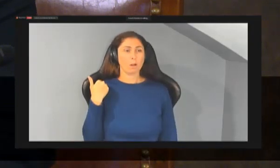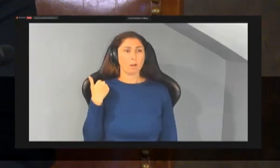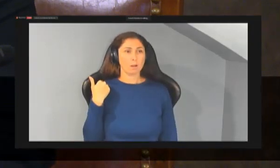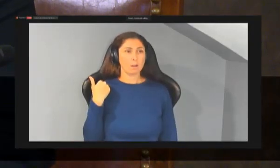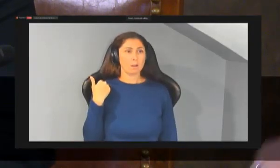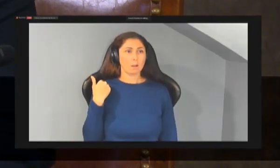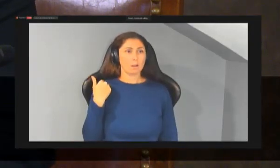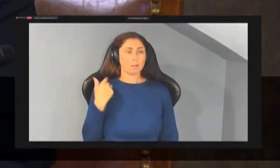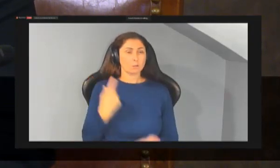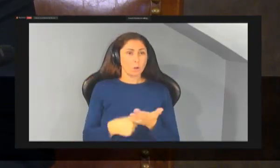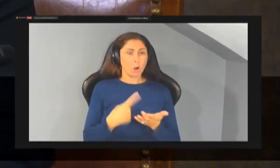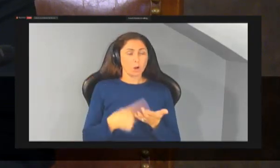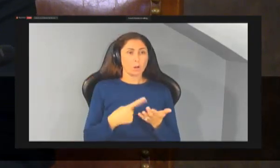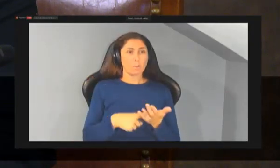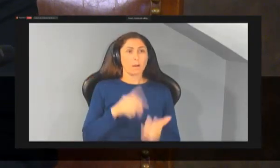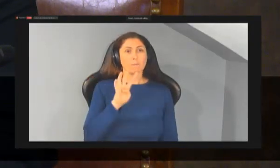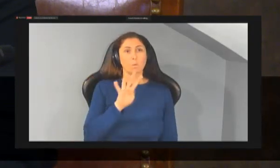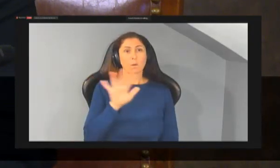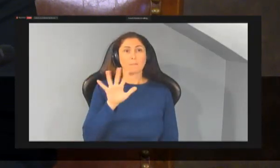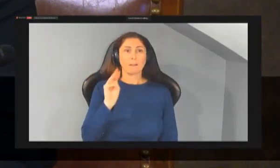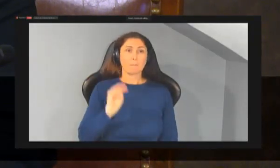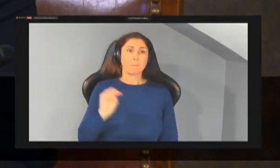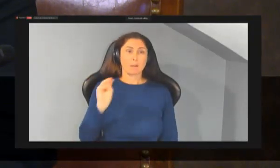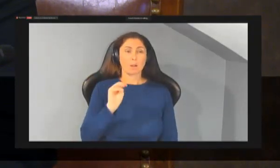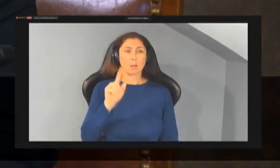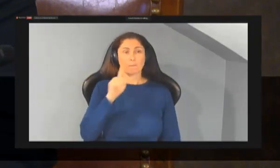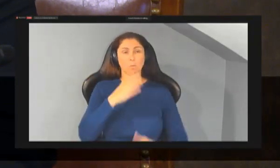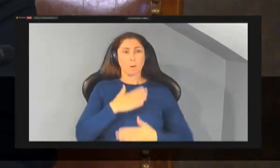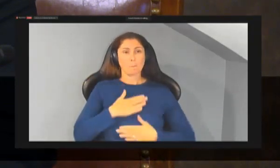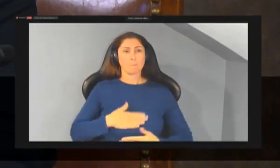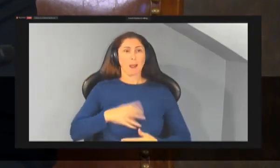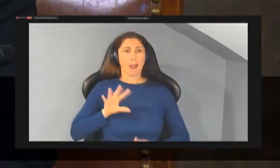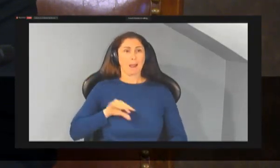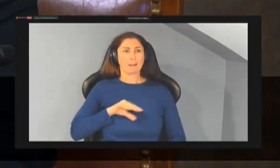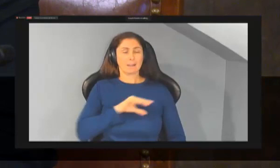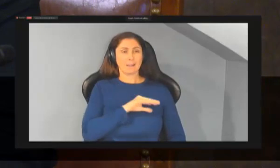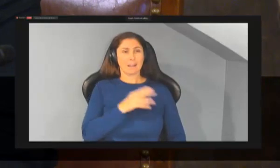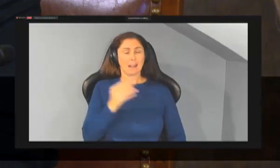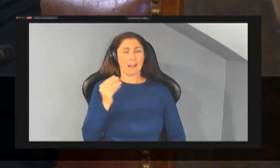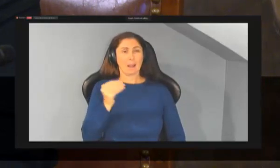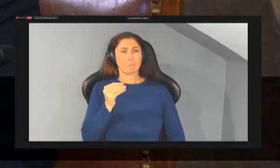talking about $45 million for body cams and tasers that are